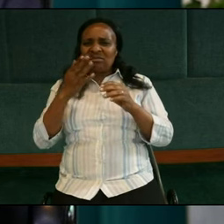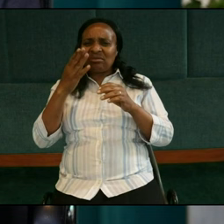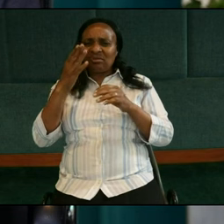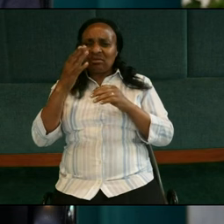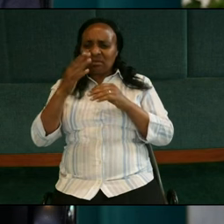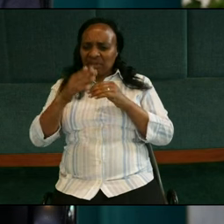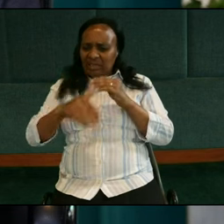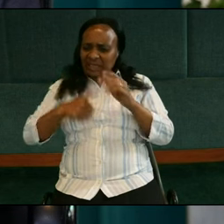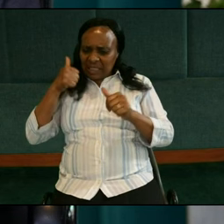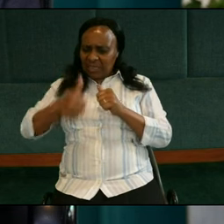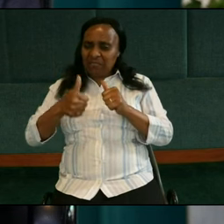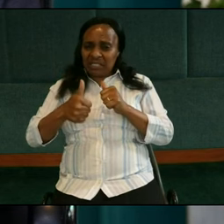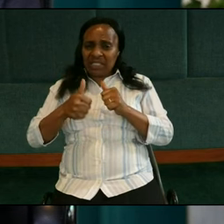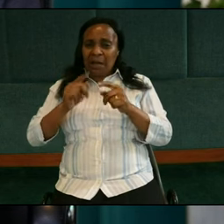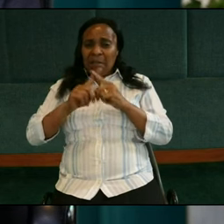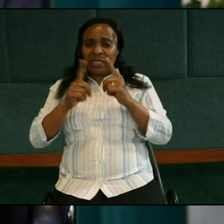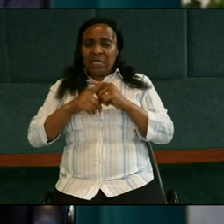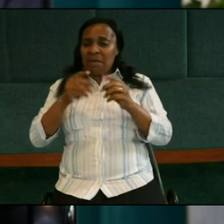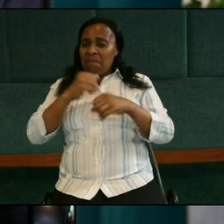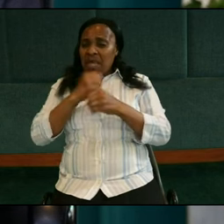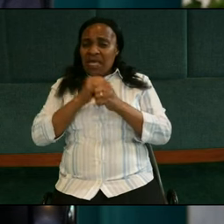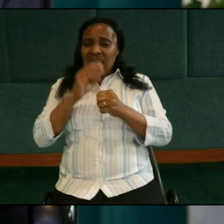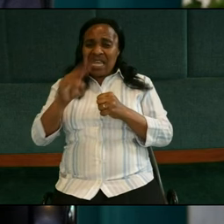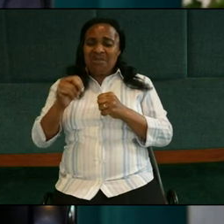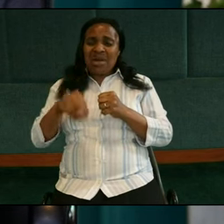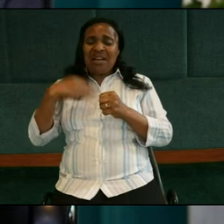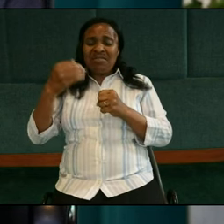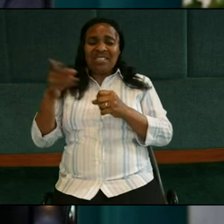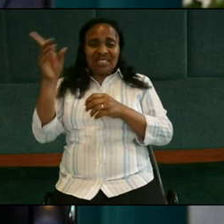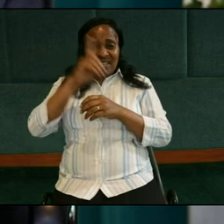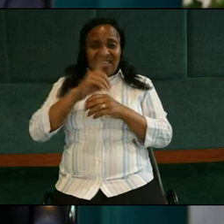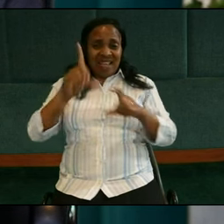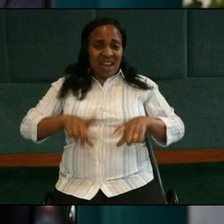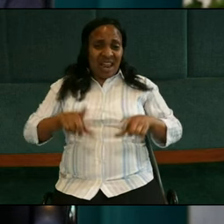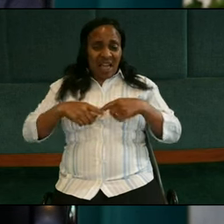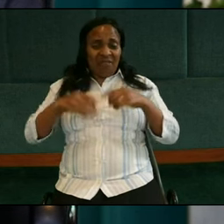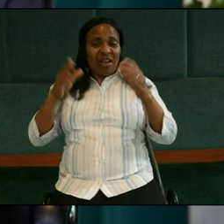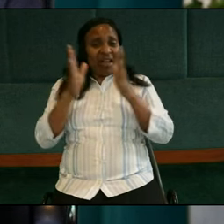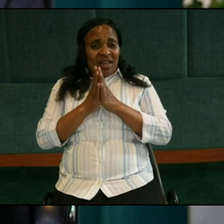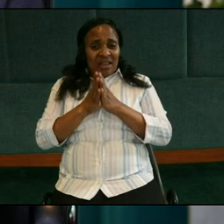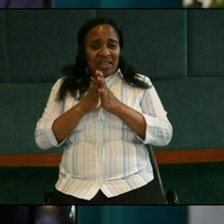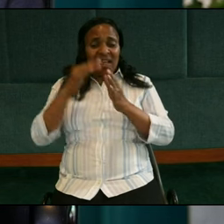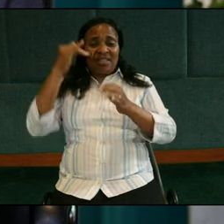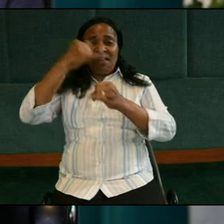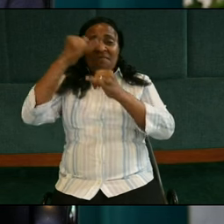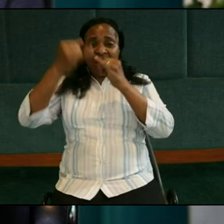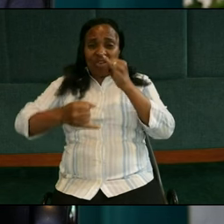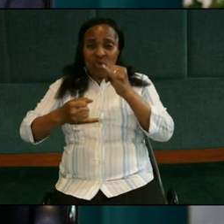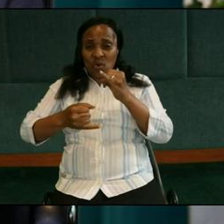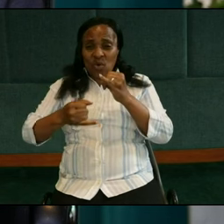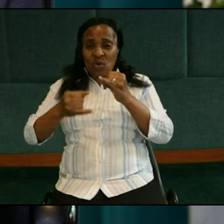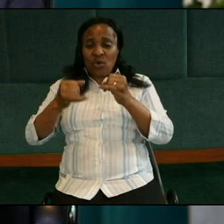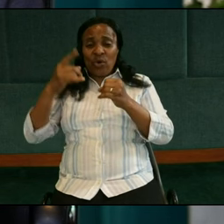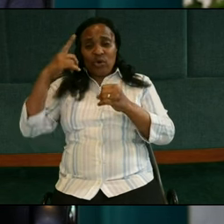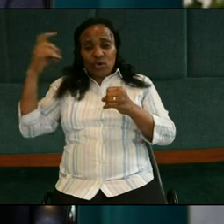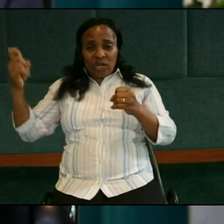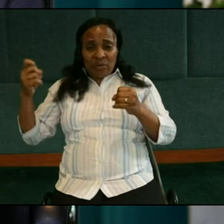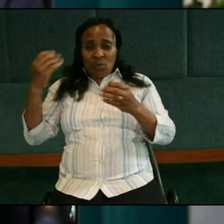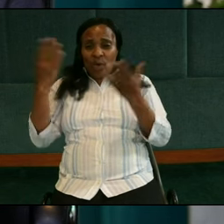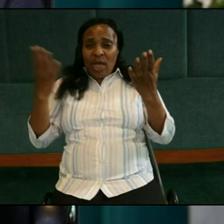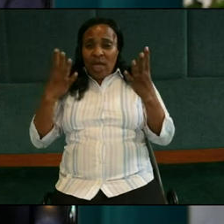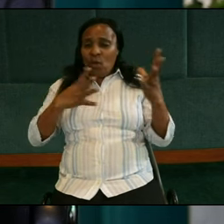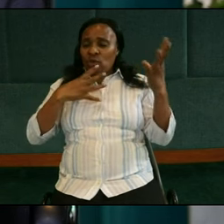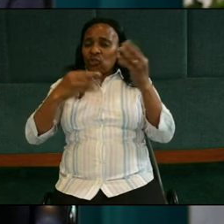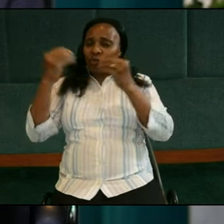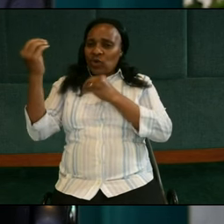next was what his greed was costing him in his daily life. And the final dream was where he was headed to if he did